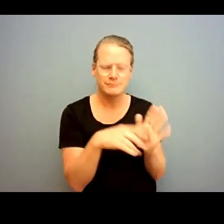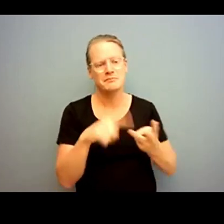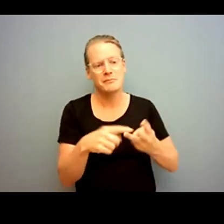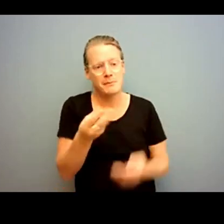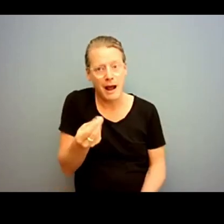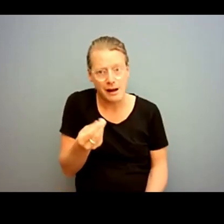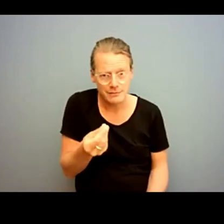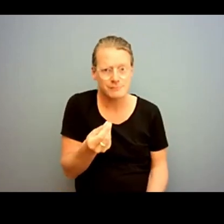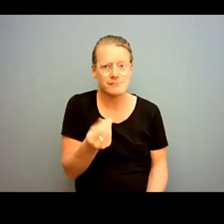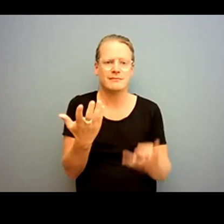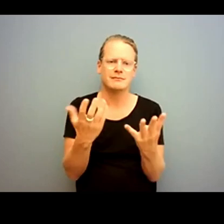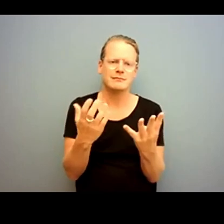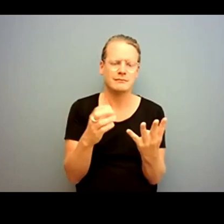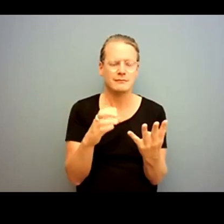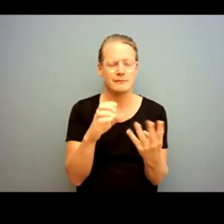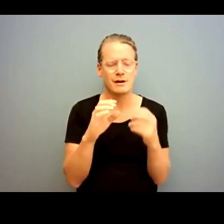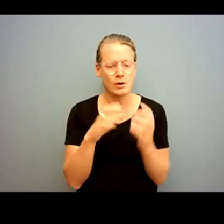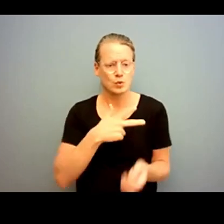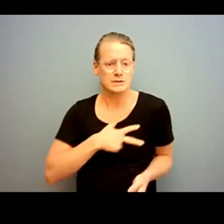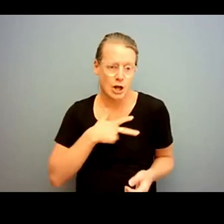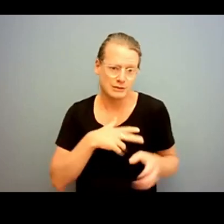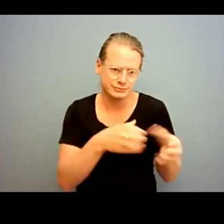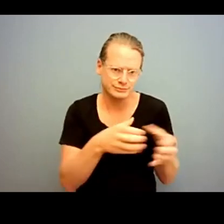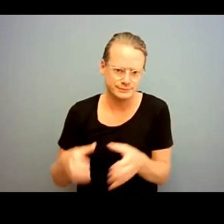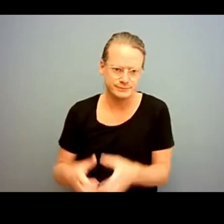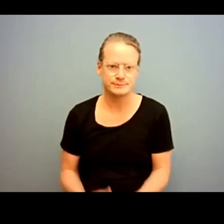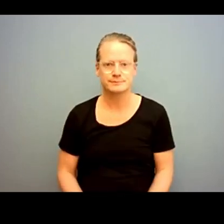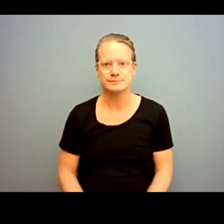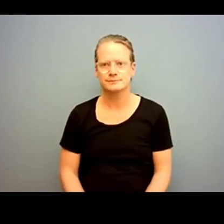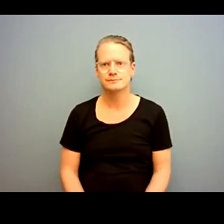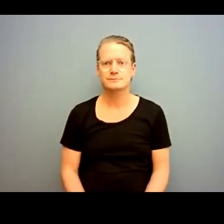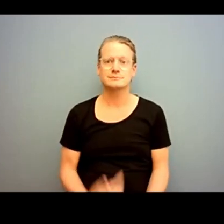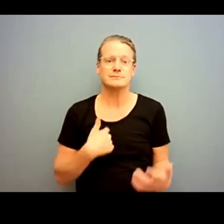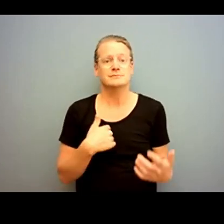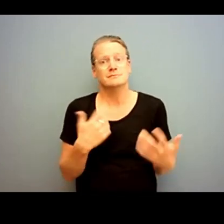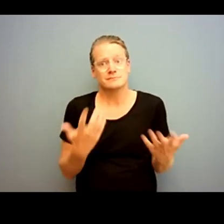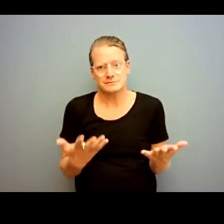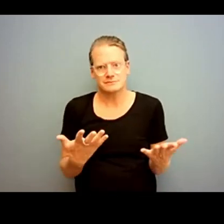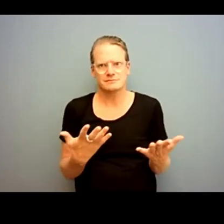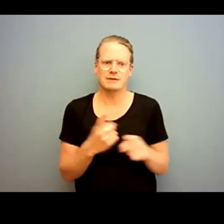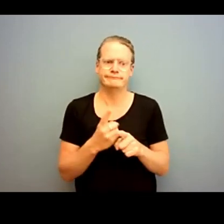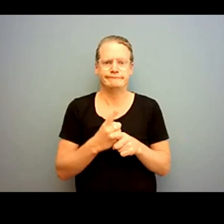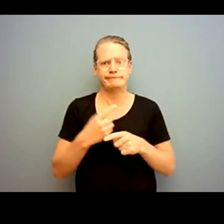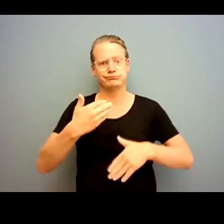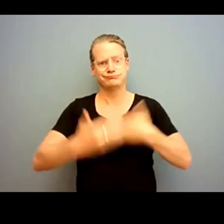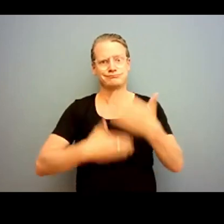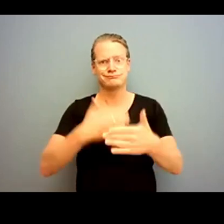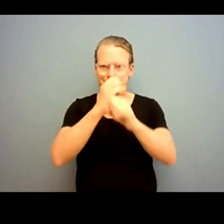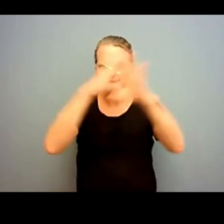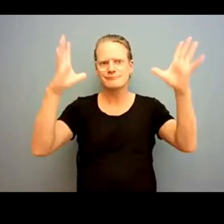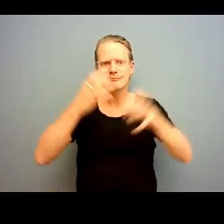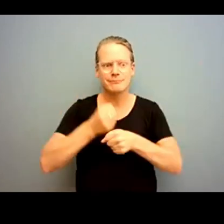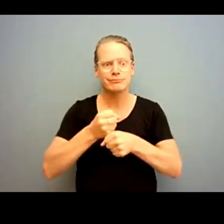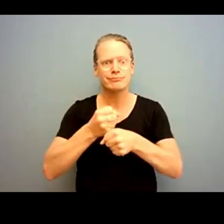I do believe that the UN Sustainable Development Goals moves us in a direction much